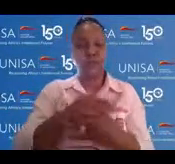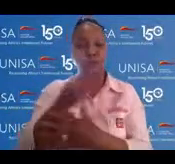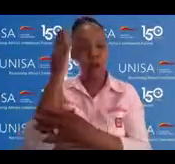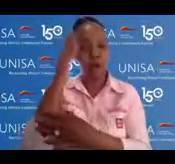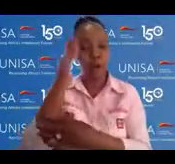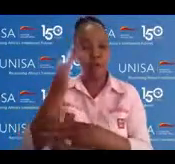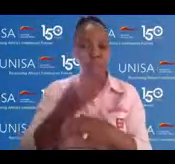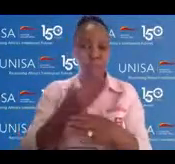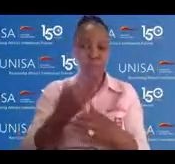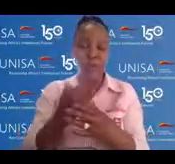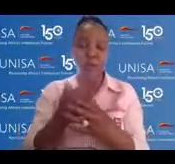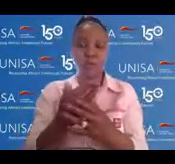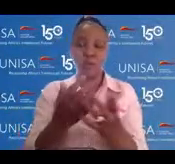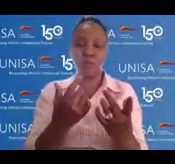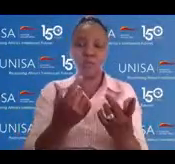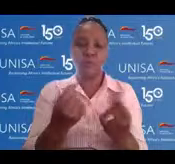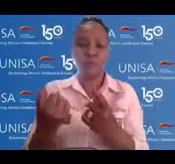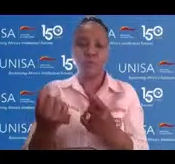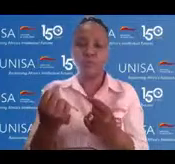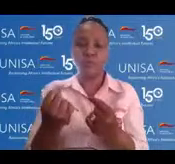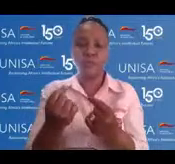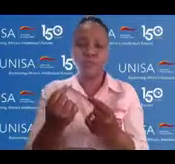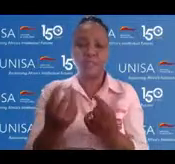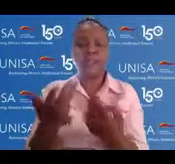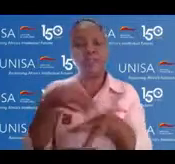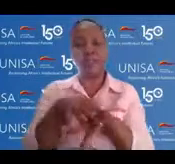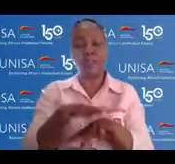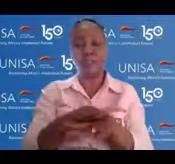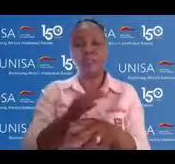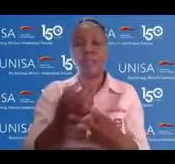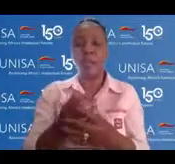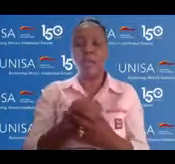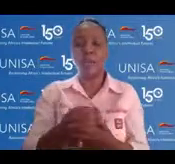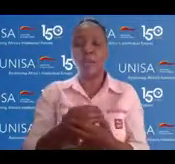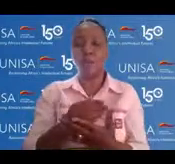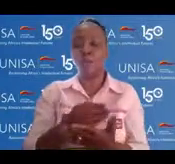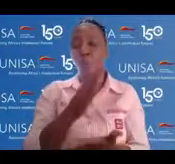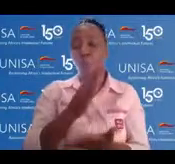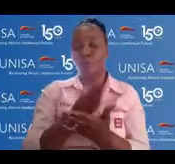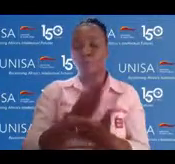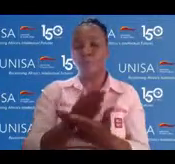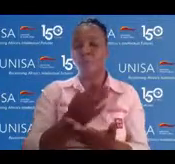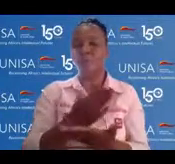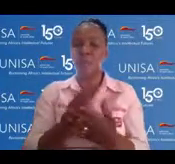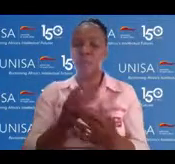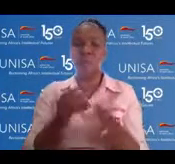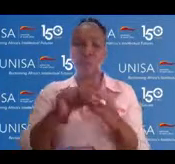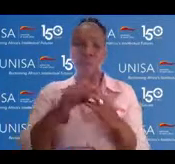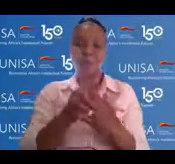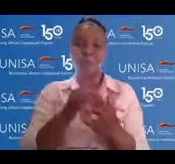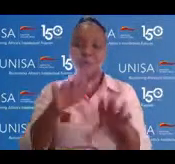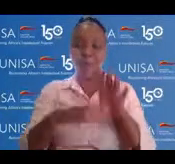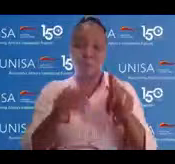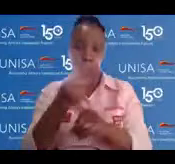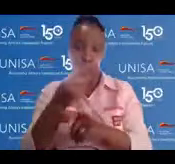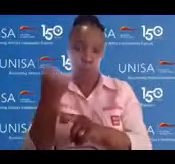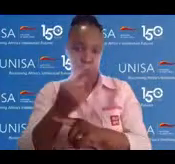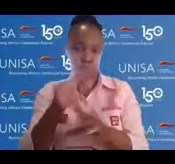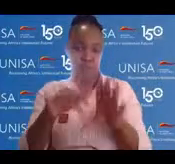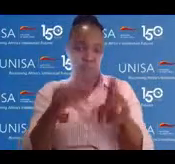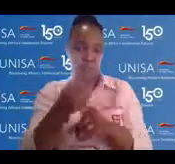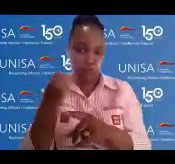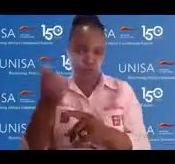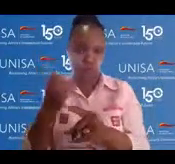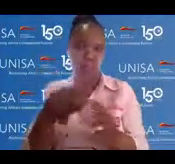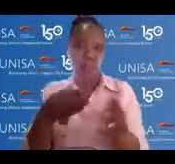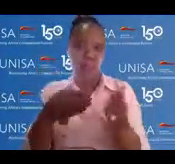on integrity and honestly at some point. So that's how that's the step one, or that's the step two. After you have access, then now you